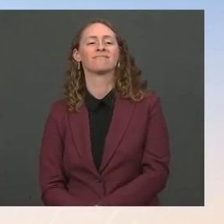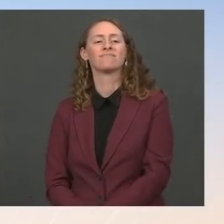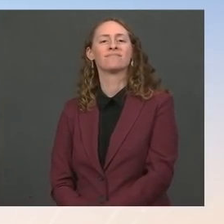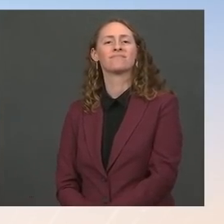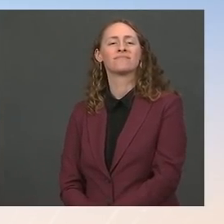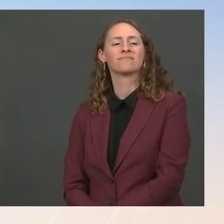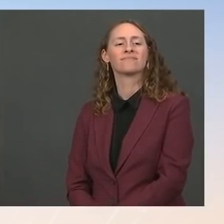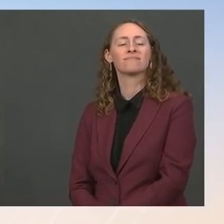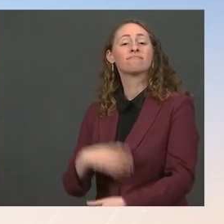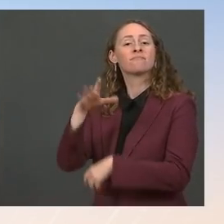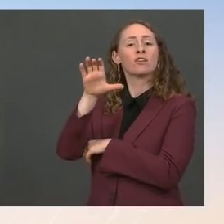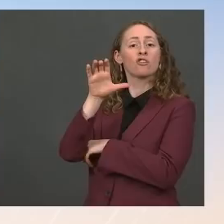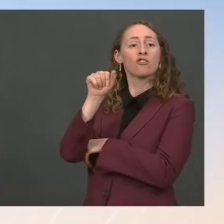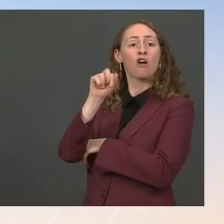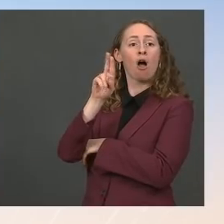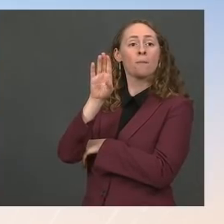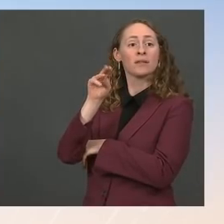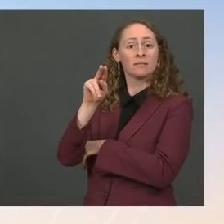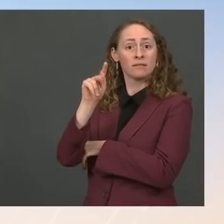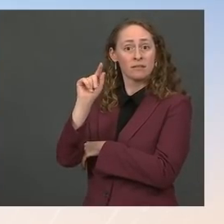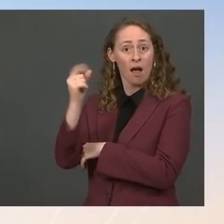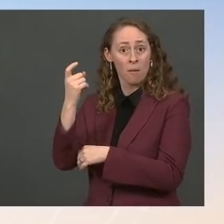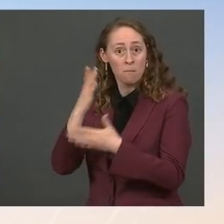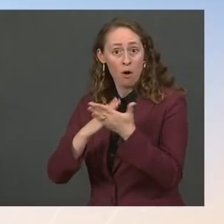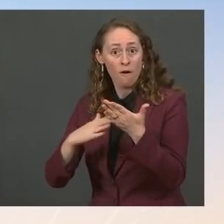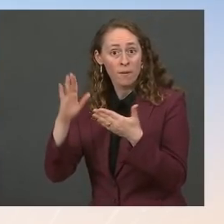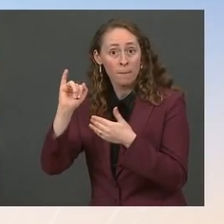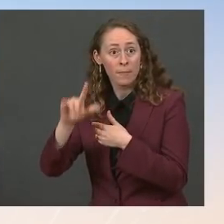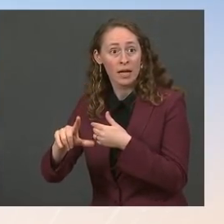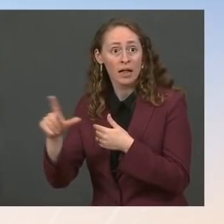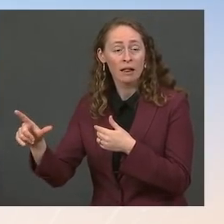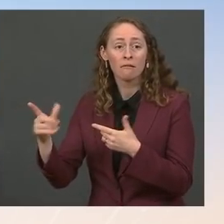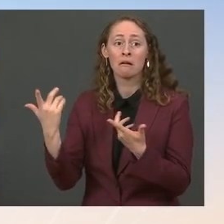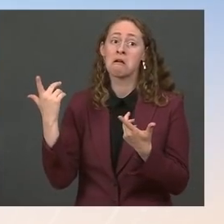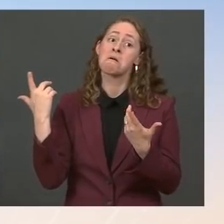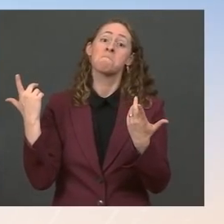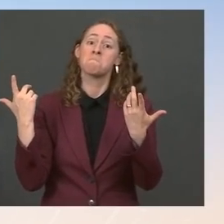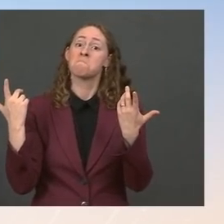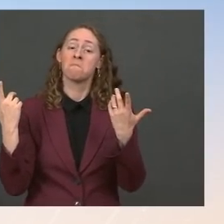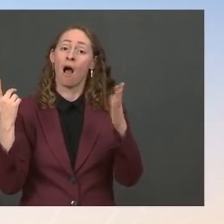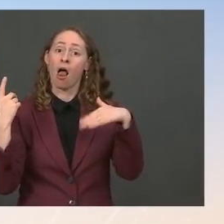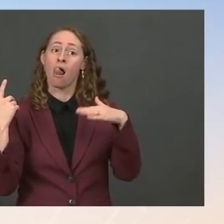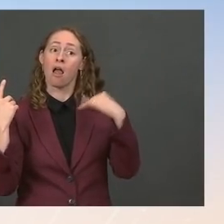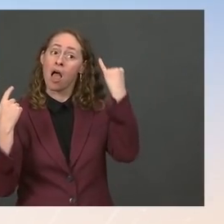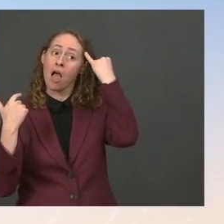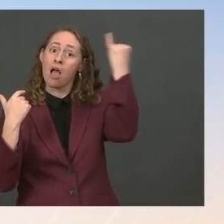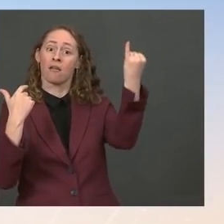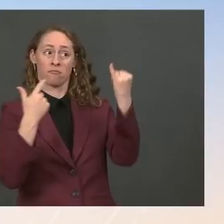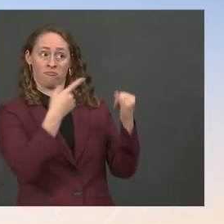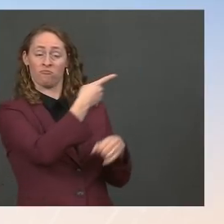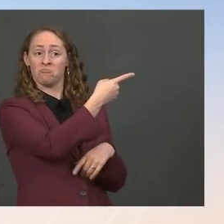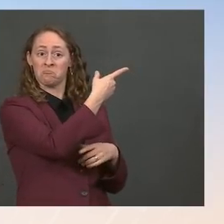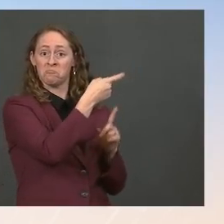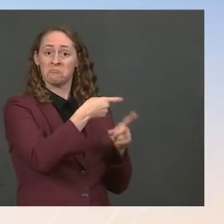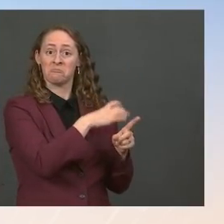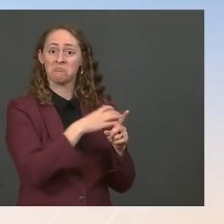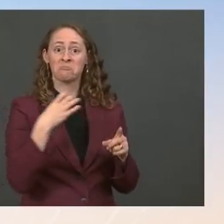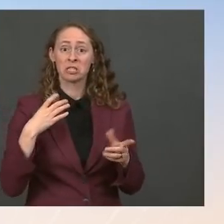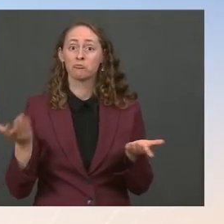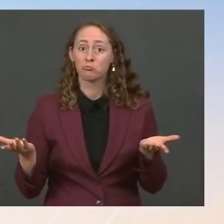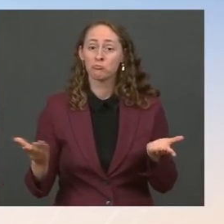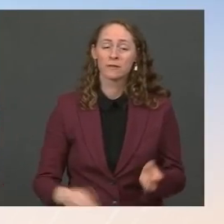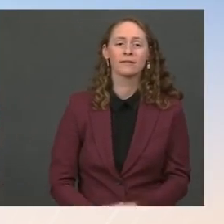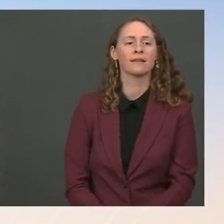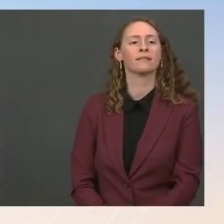That's an idea that not one the president proposed, but one that has been put forward by a range of members of Congress. Okay, and then the president